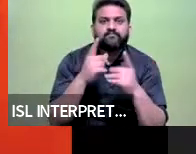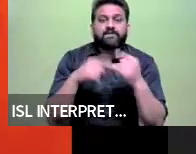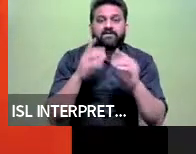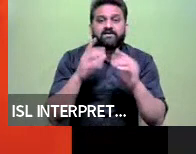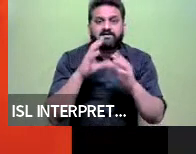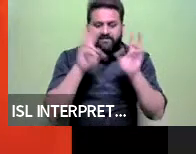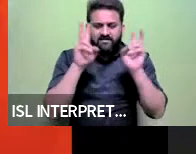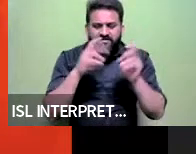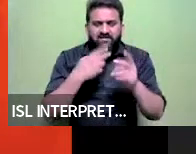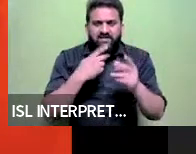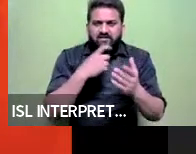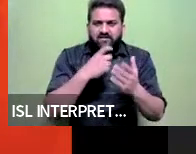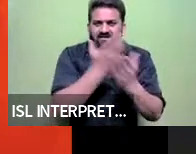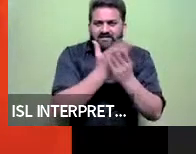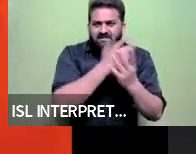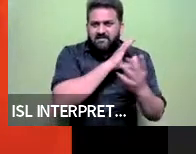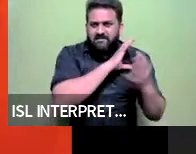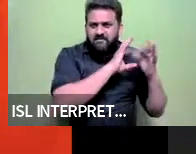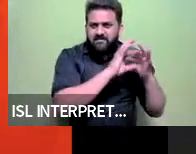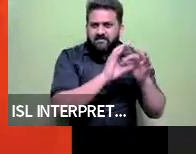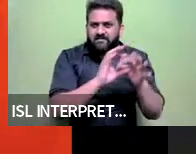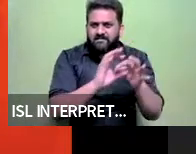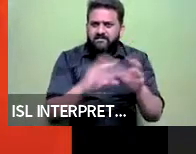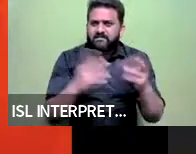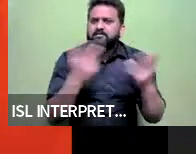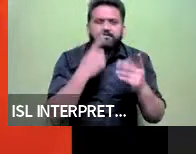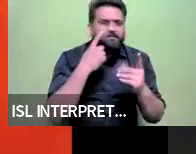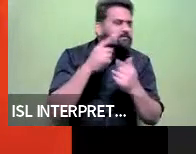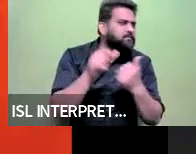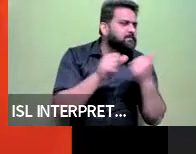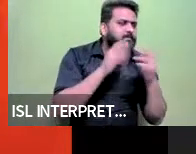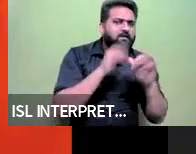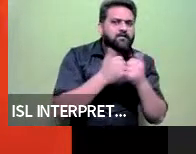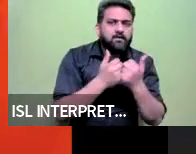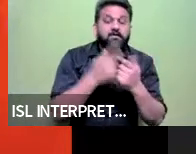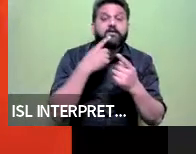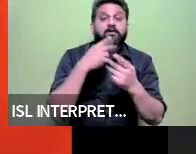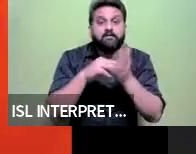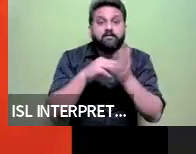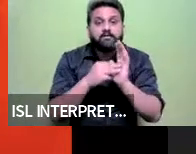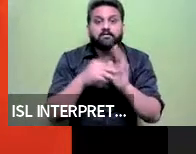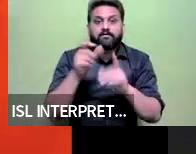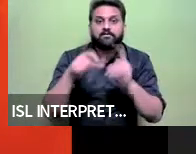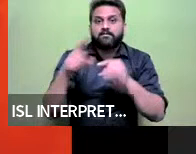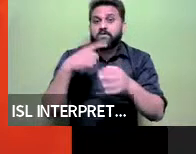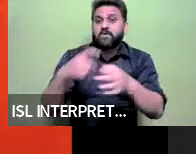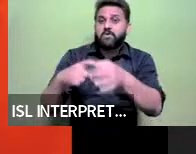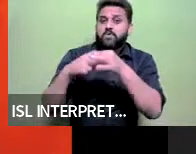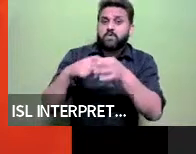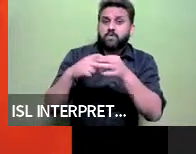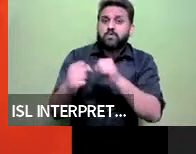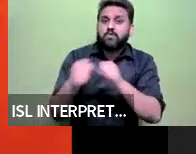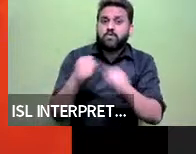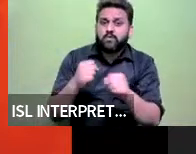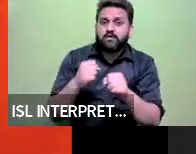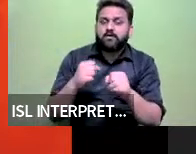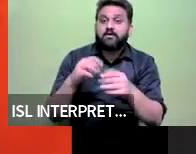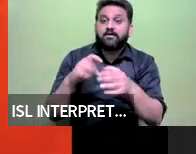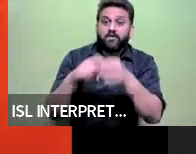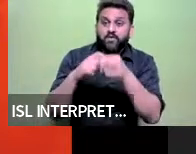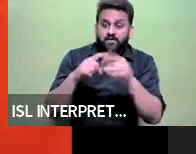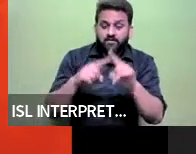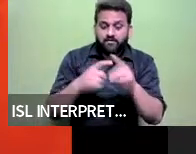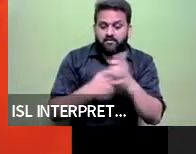cases, you should always remind, and the tribunal has a very trap questions. Trap questions are